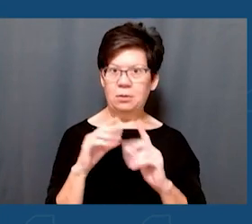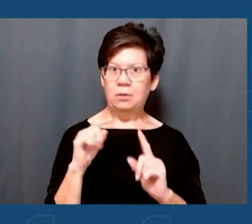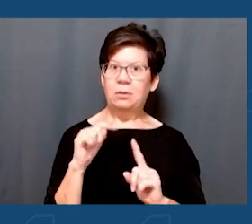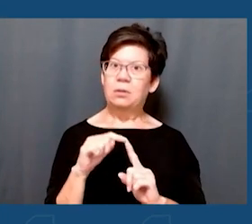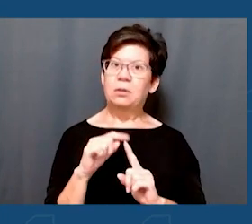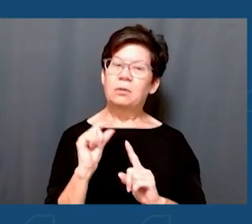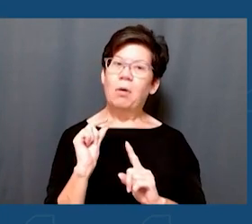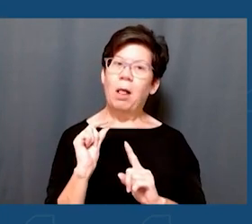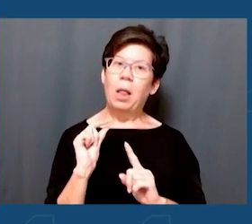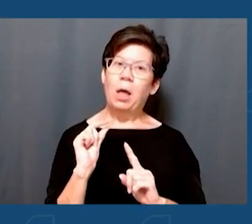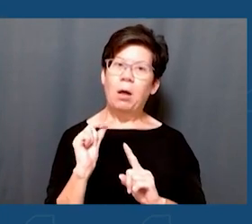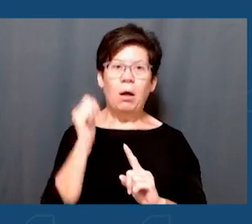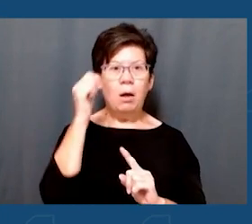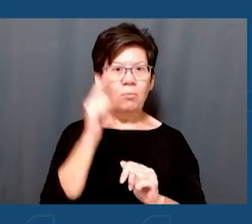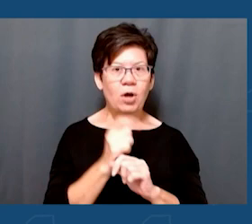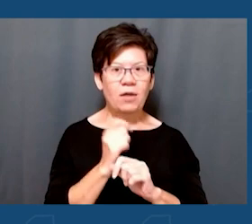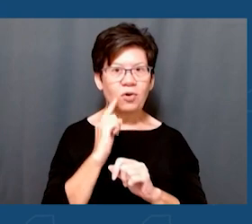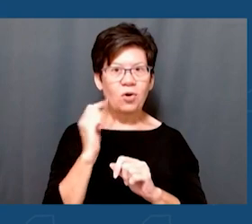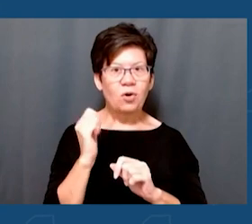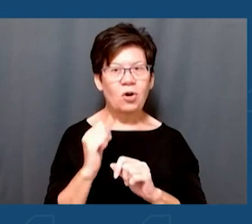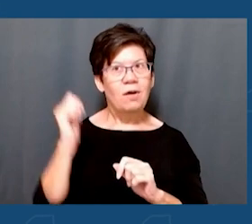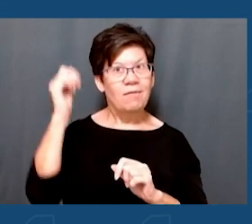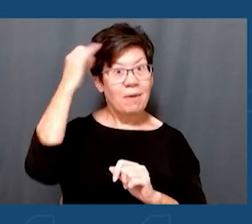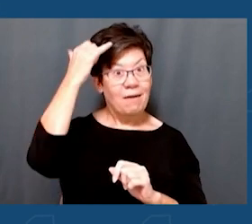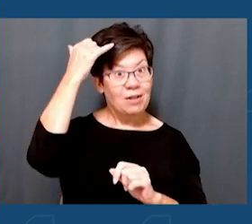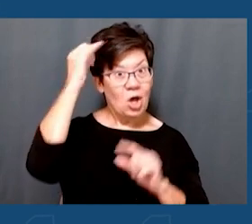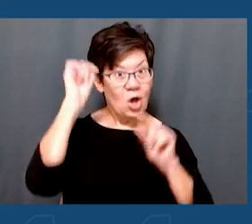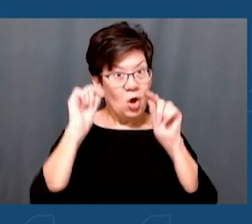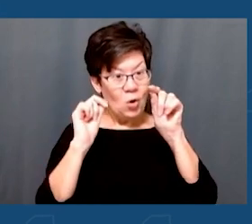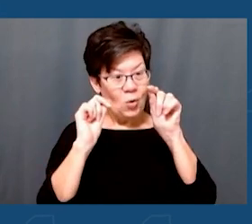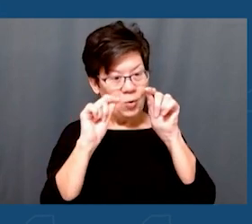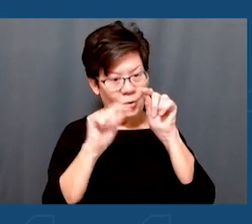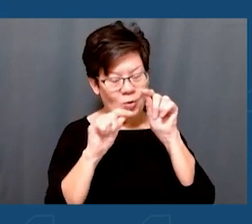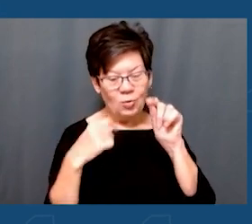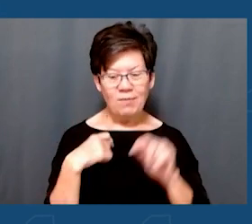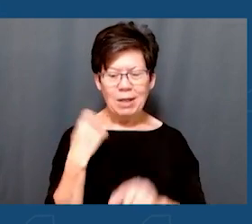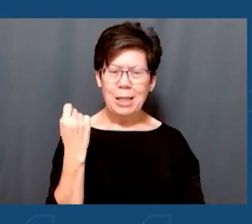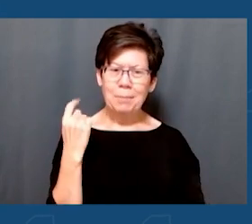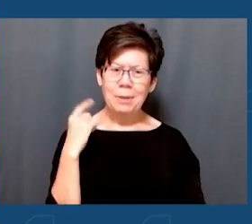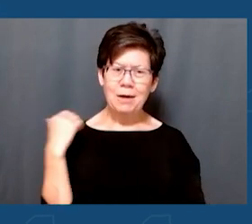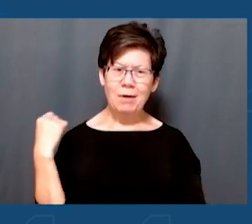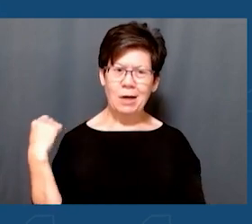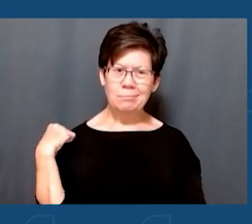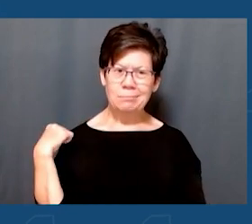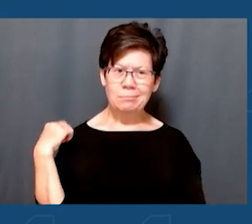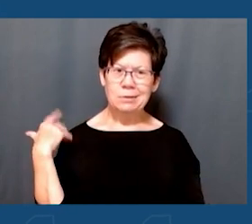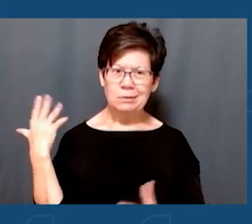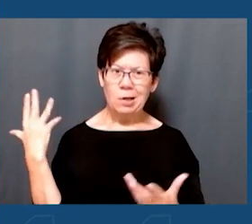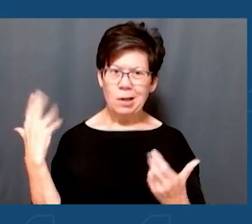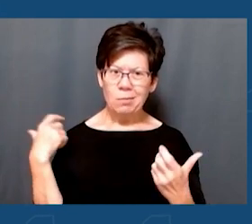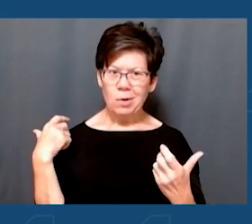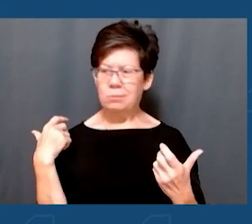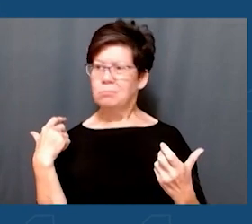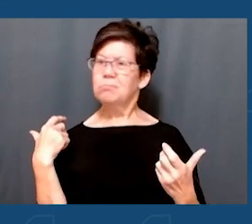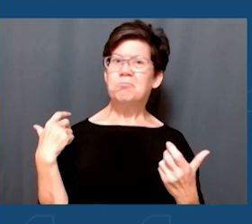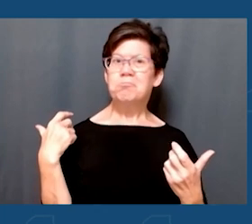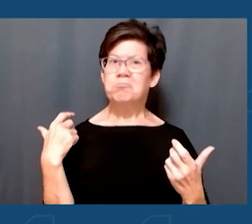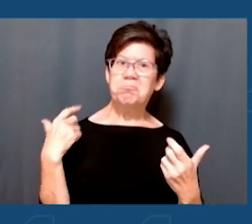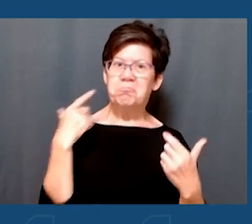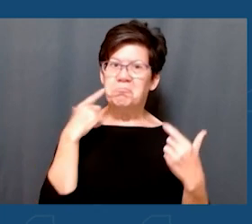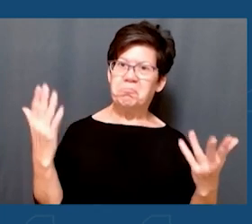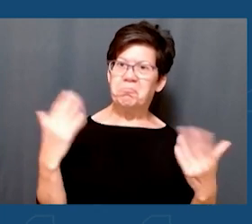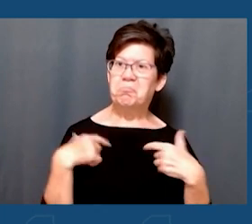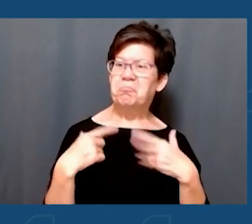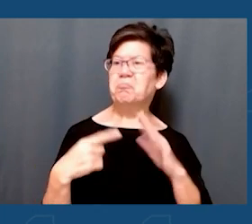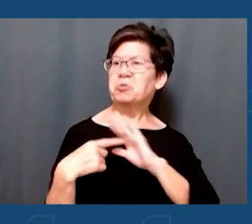little brother of the city of Buffalo. We have a chip on our shoulder. And to show the world we can get things done, we do.